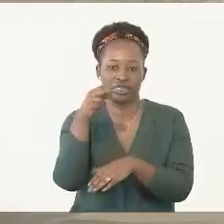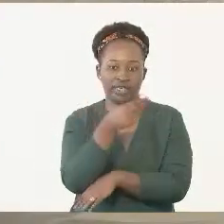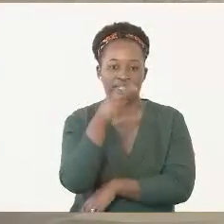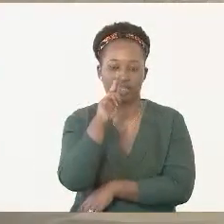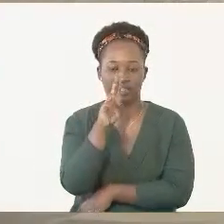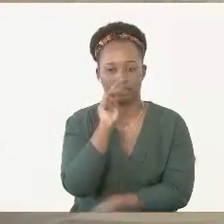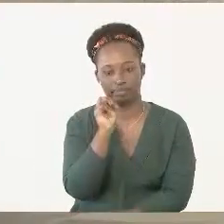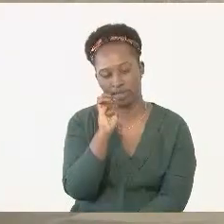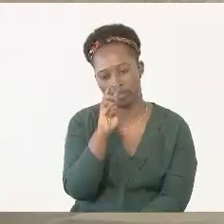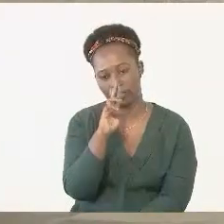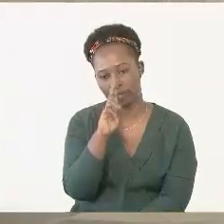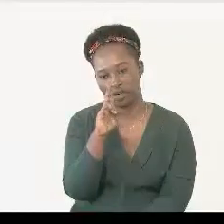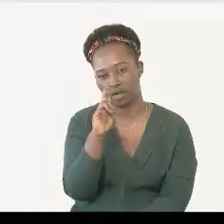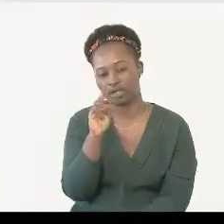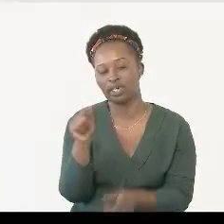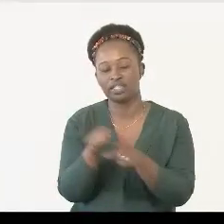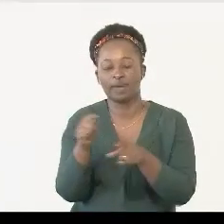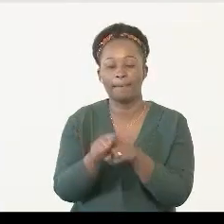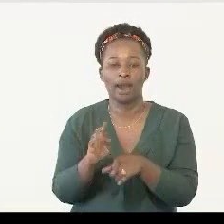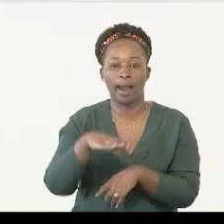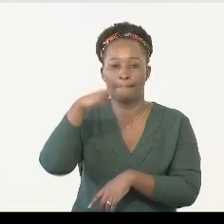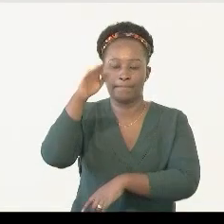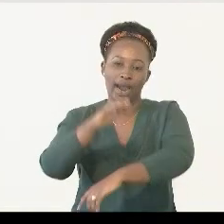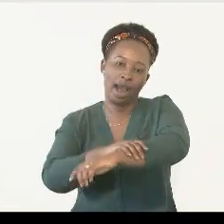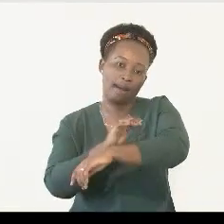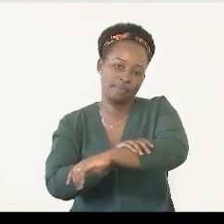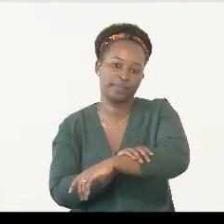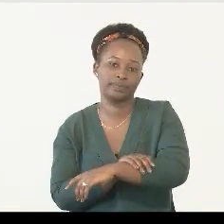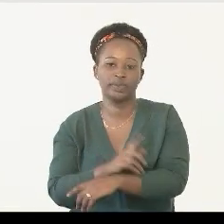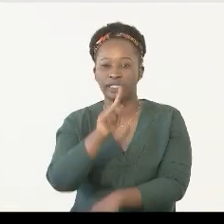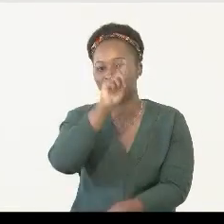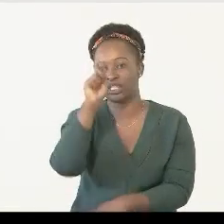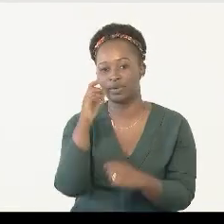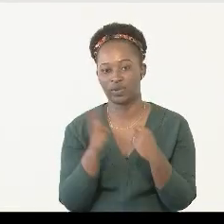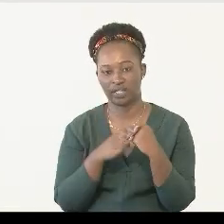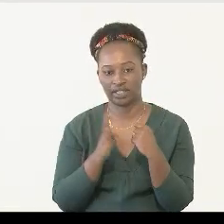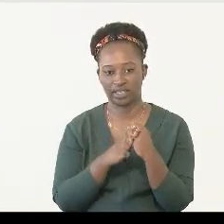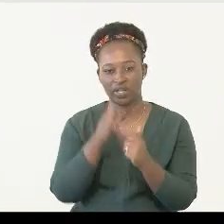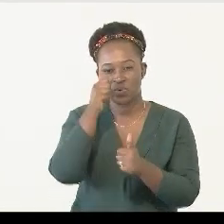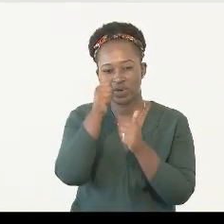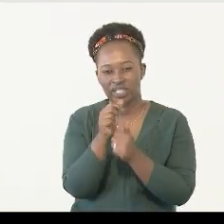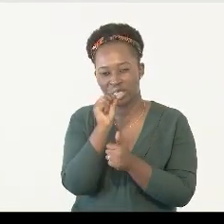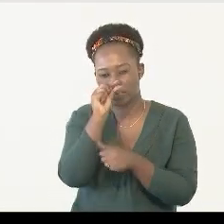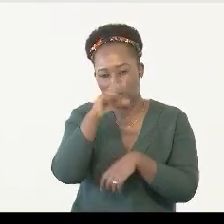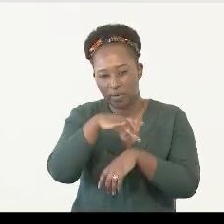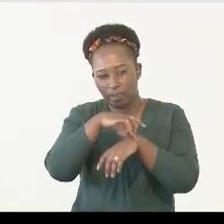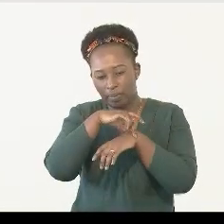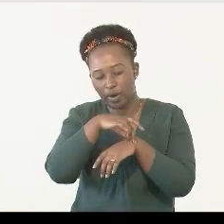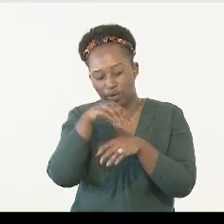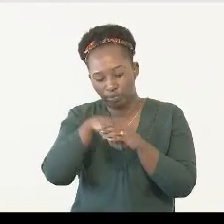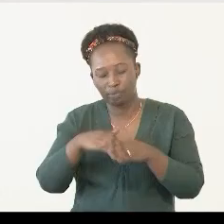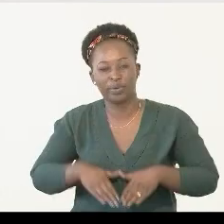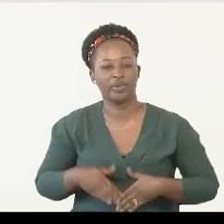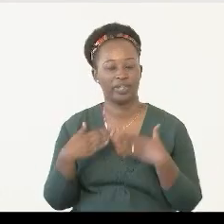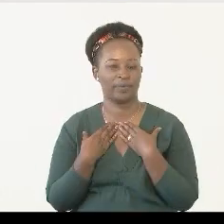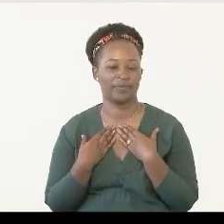are the longest bones in our body. Question number 9. Which is the smallest bone of the human